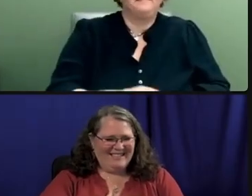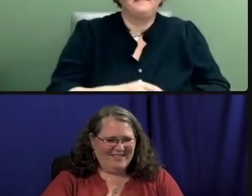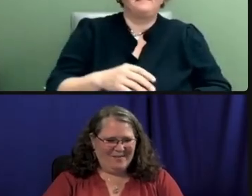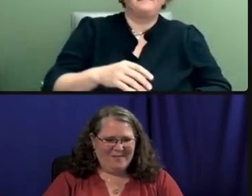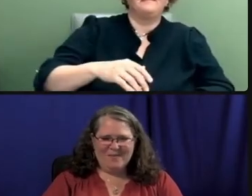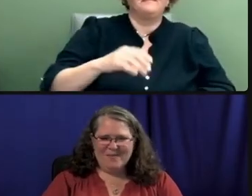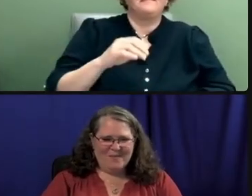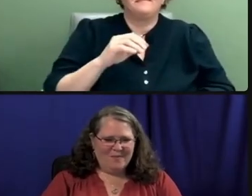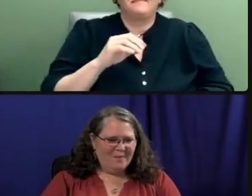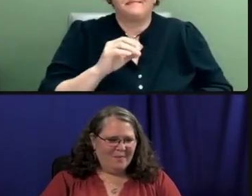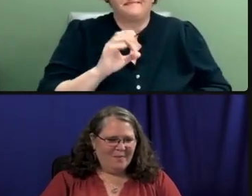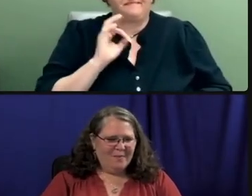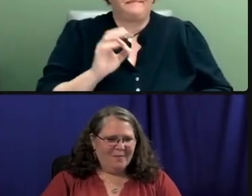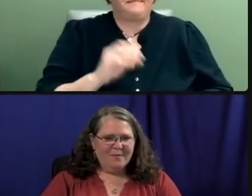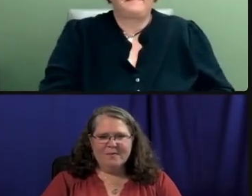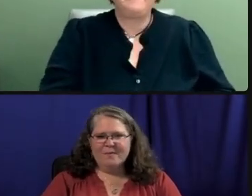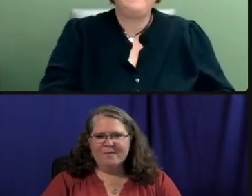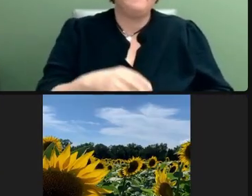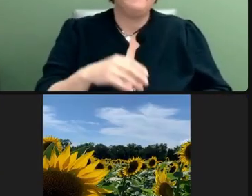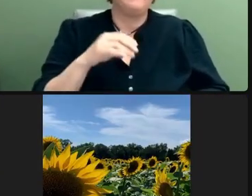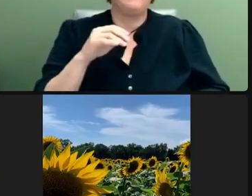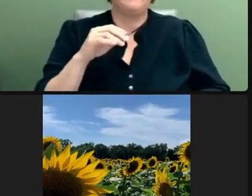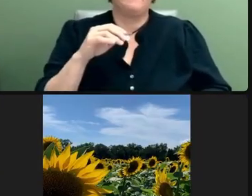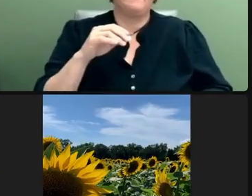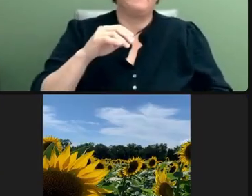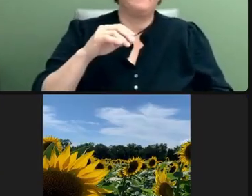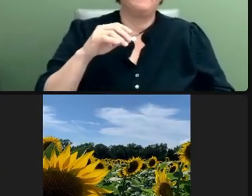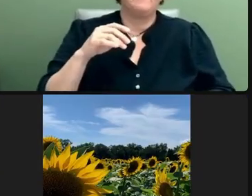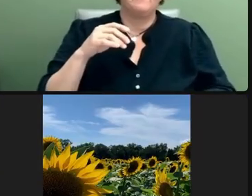says, thank you so much for being here with us.